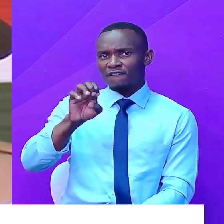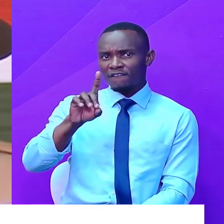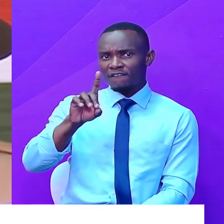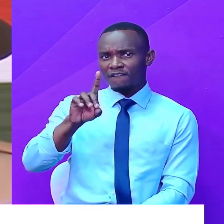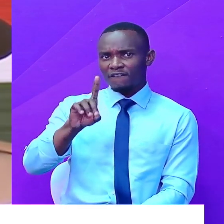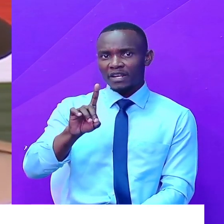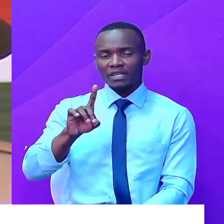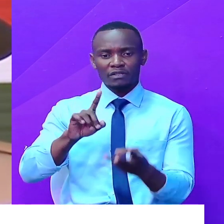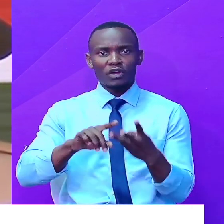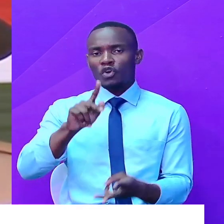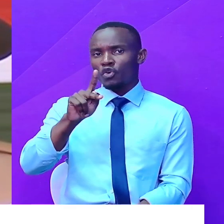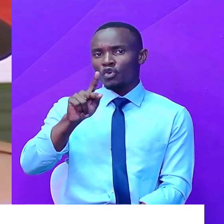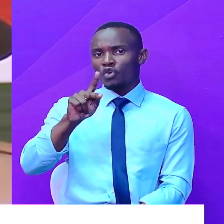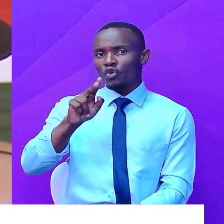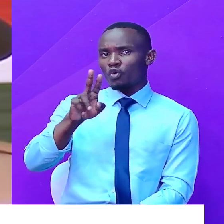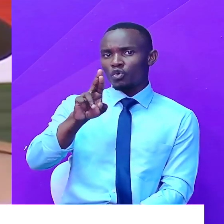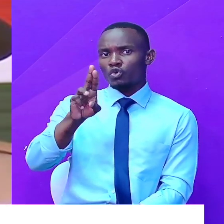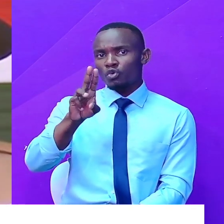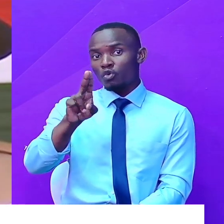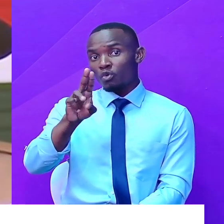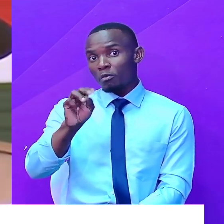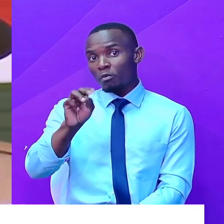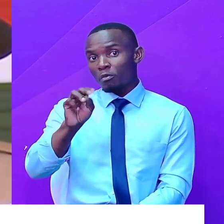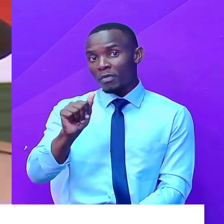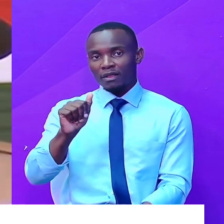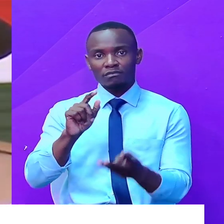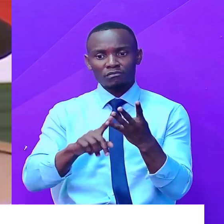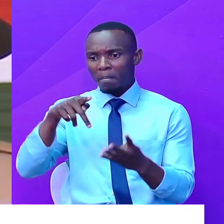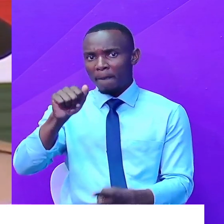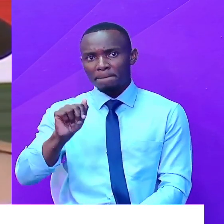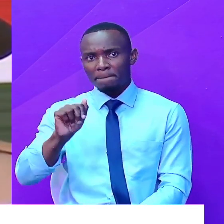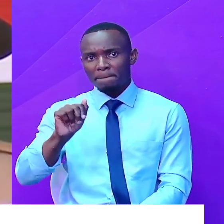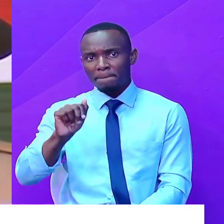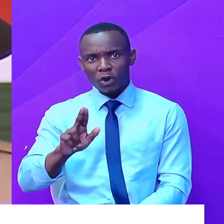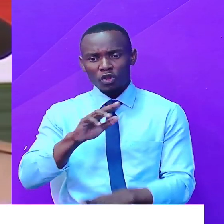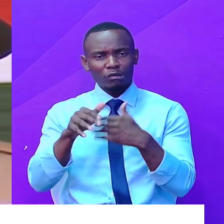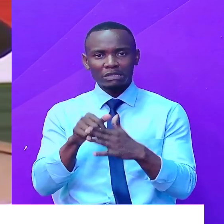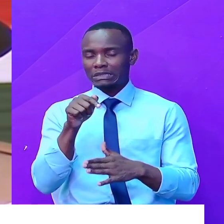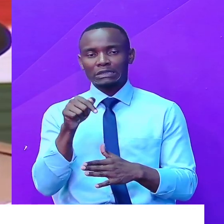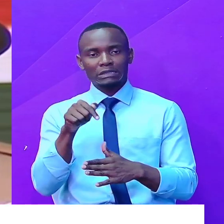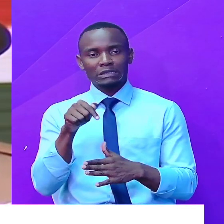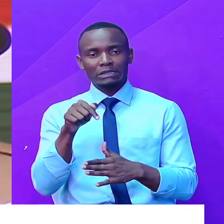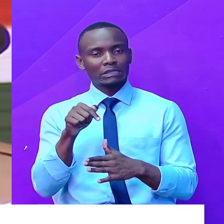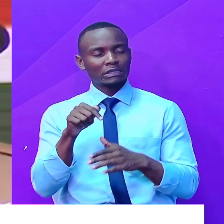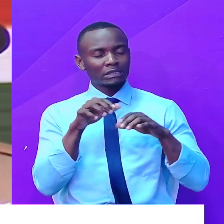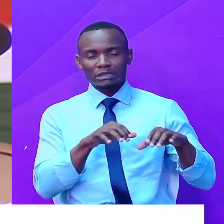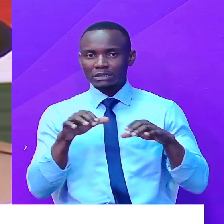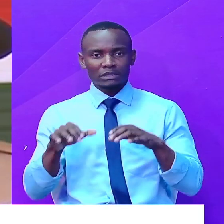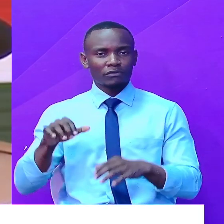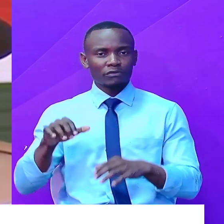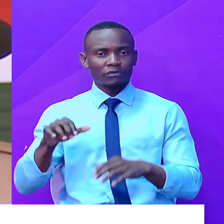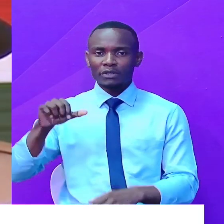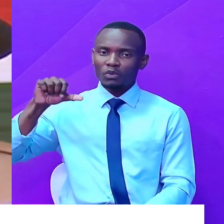Kurungwa, Paul Kay, and their companions suffered the worst horrors of the colonial